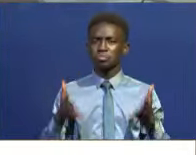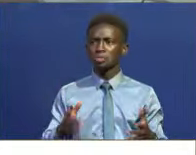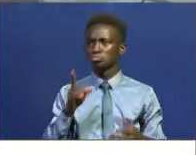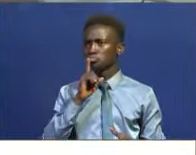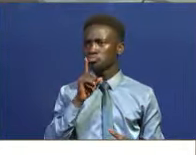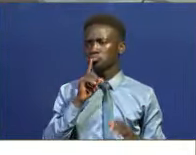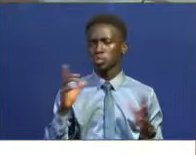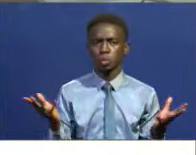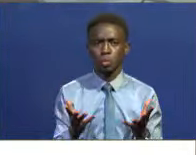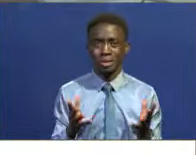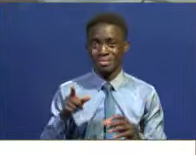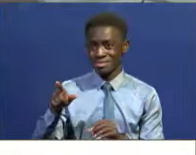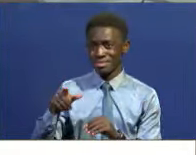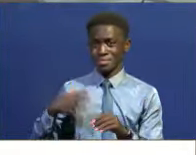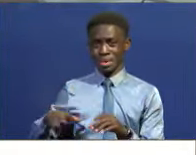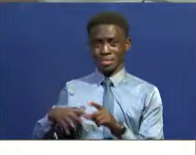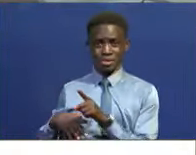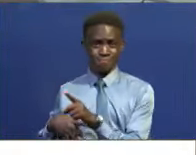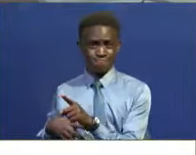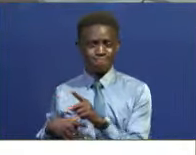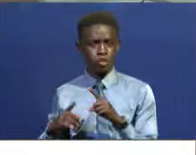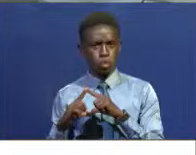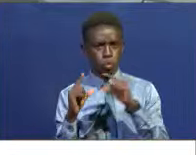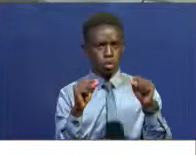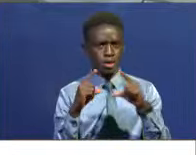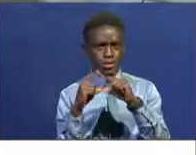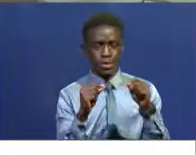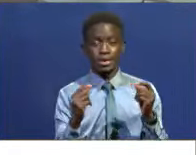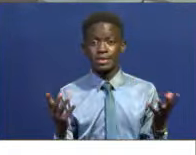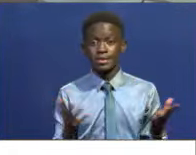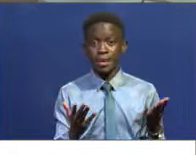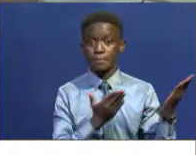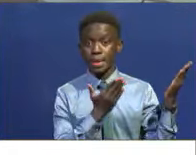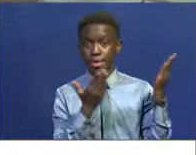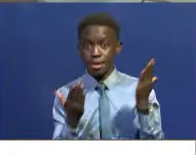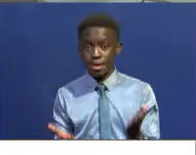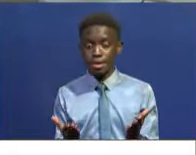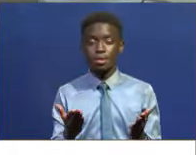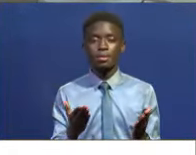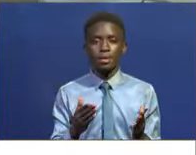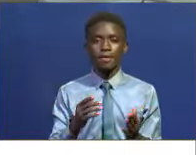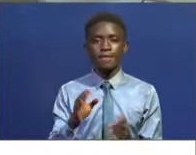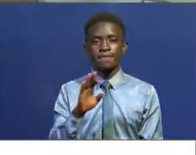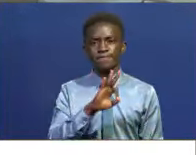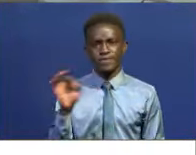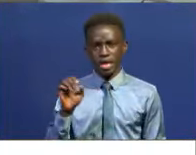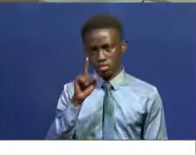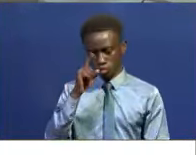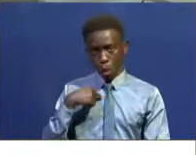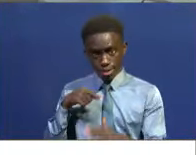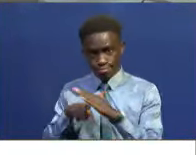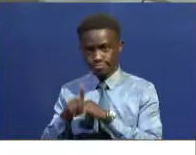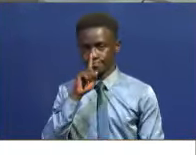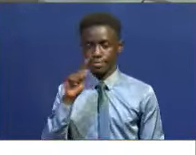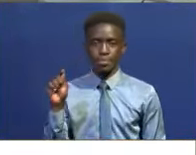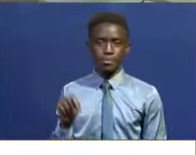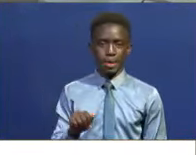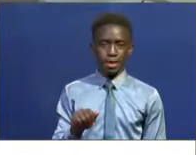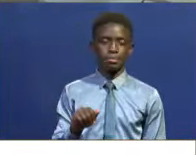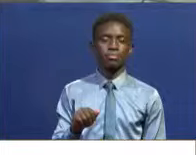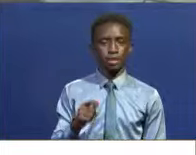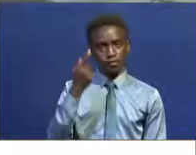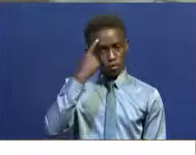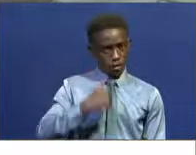further called for the harmonization and reduction of entry fees to wildlife parks to promote domestic tourism among the member